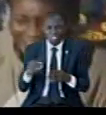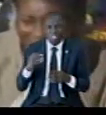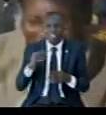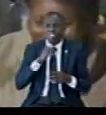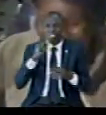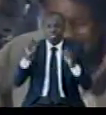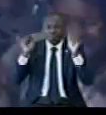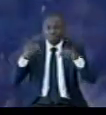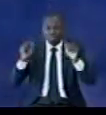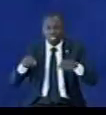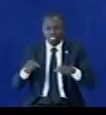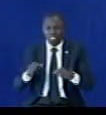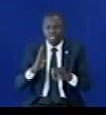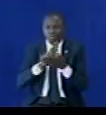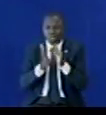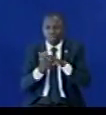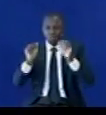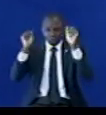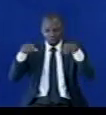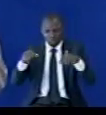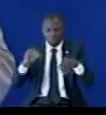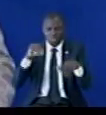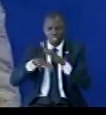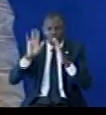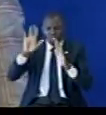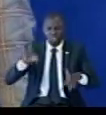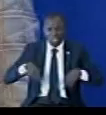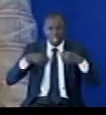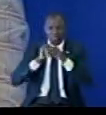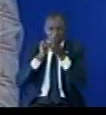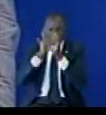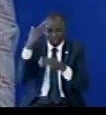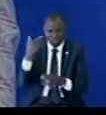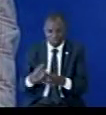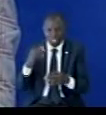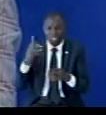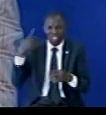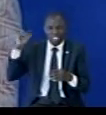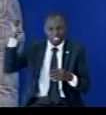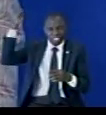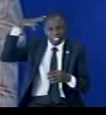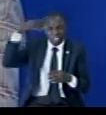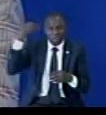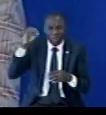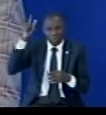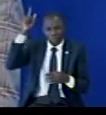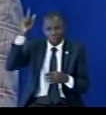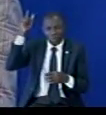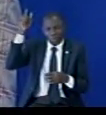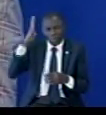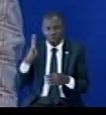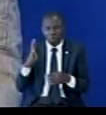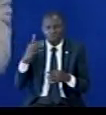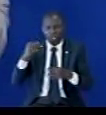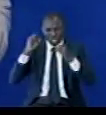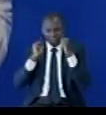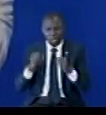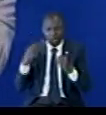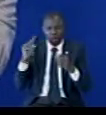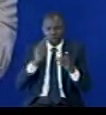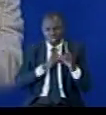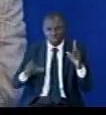Impossibilities become possible in your life. And the grace of God and the glory of God and the power of the